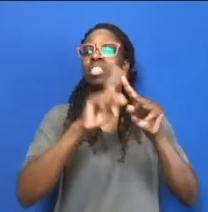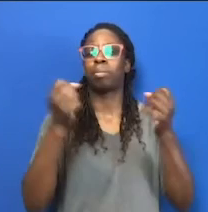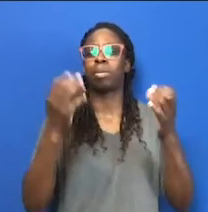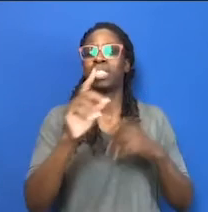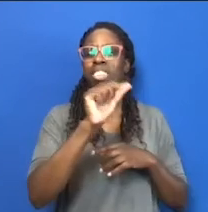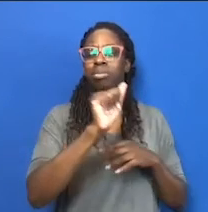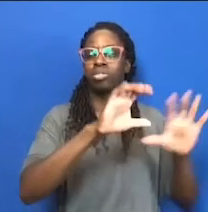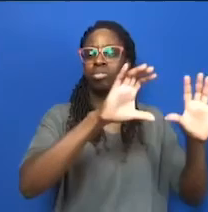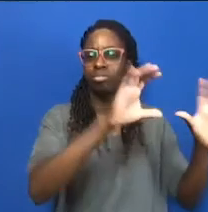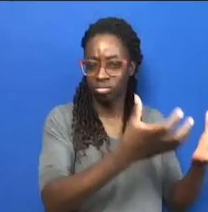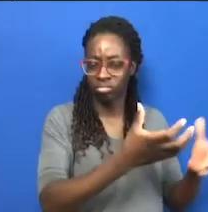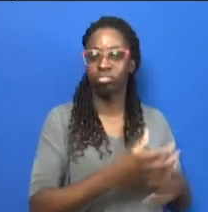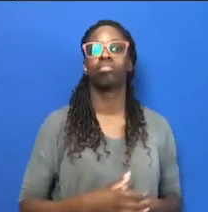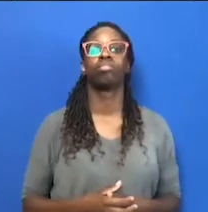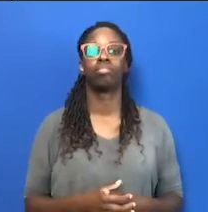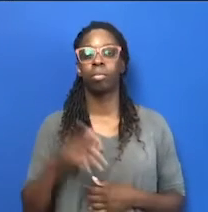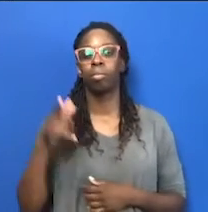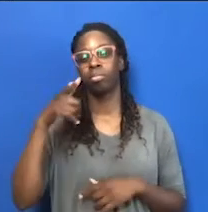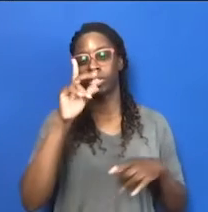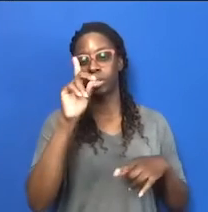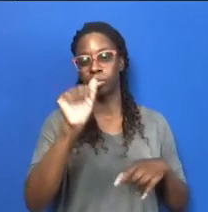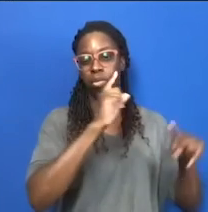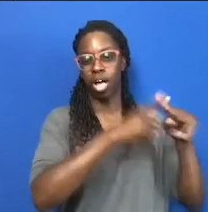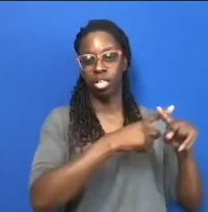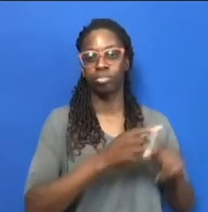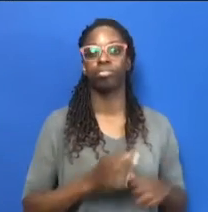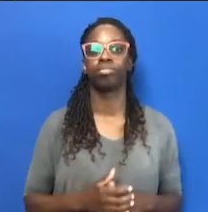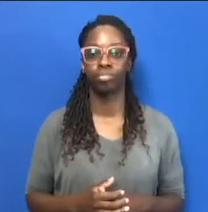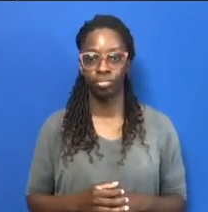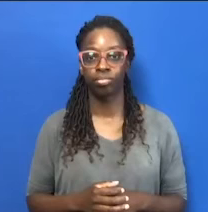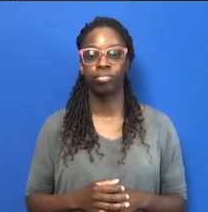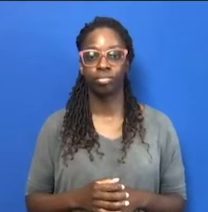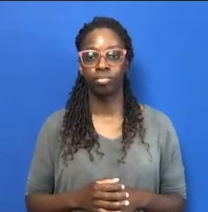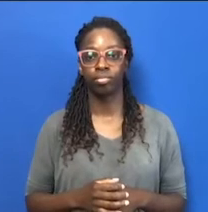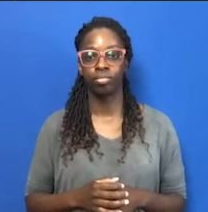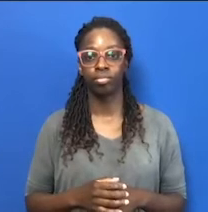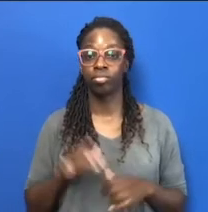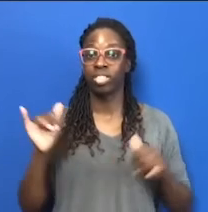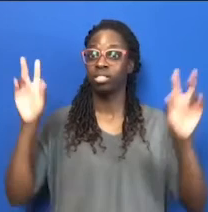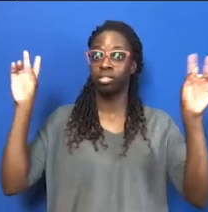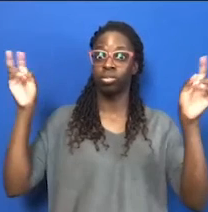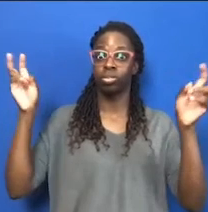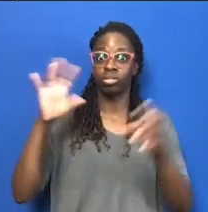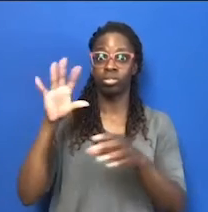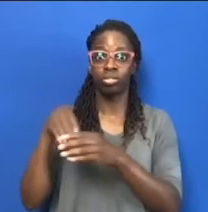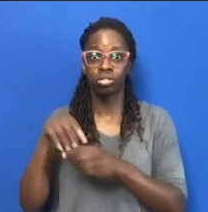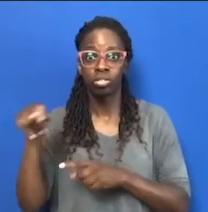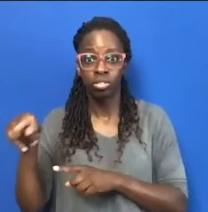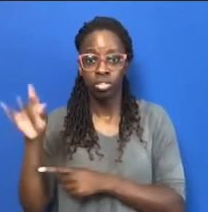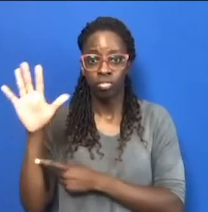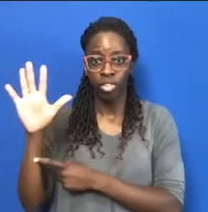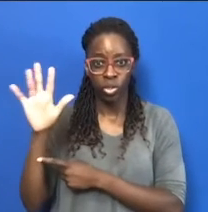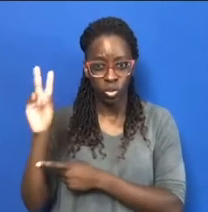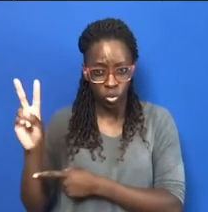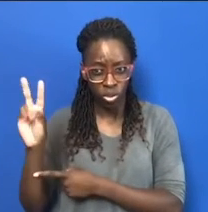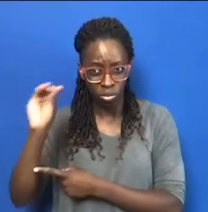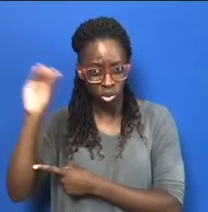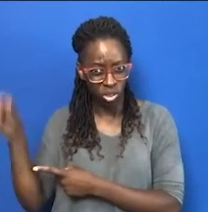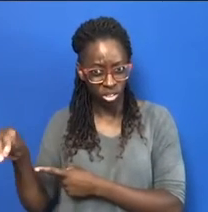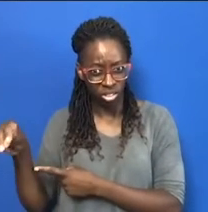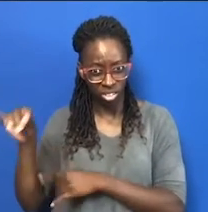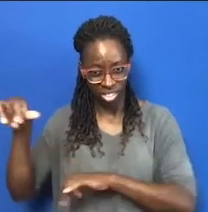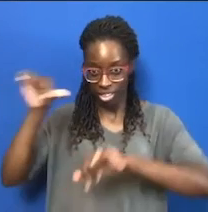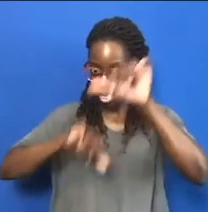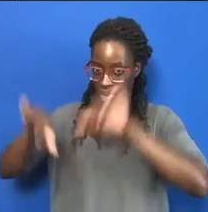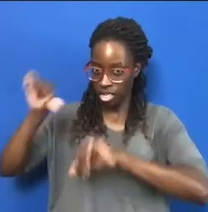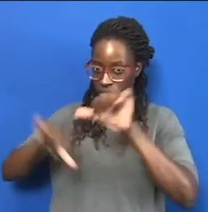As far as content areas discussed, more than half, 52.3%, were science, 20%